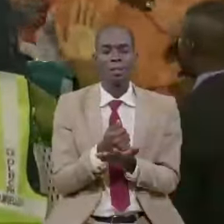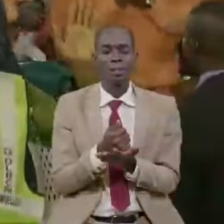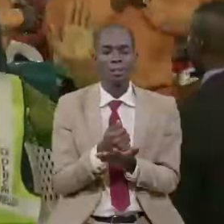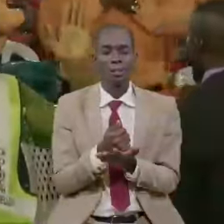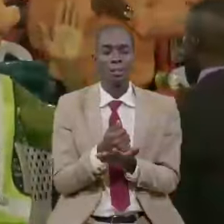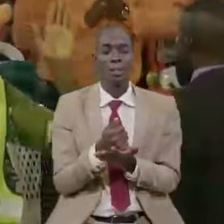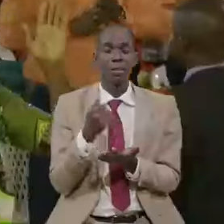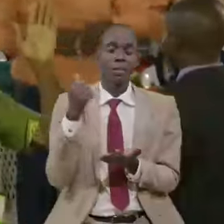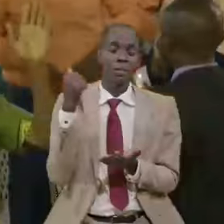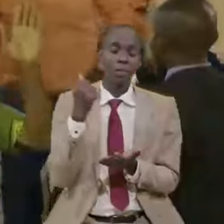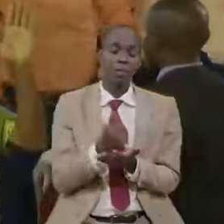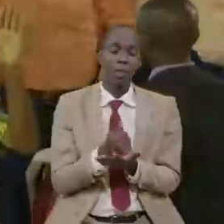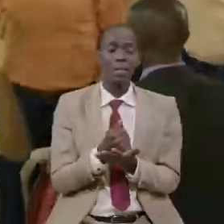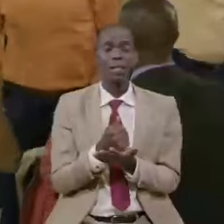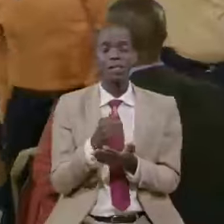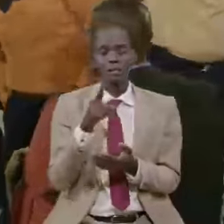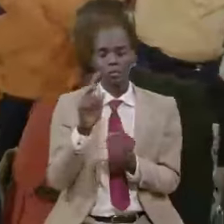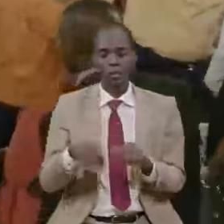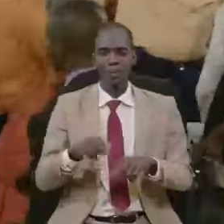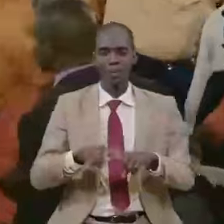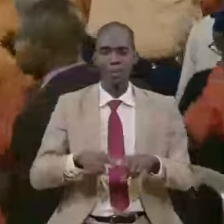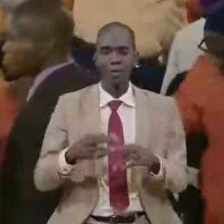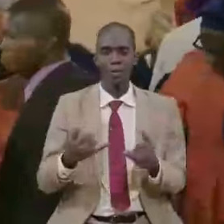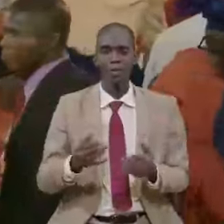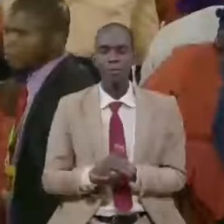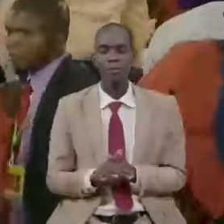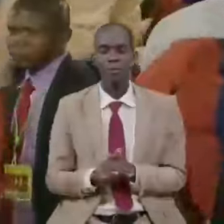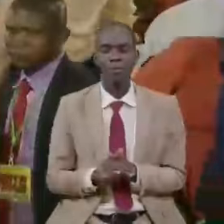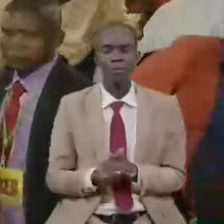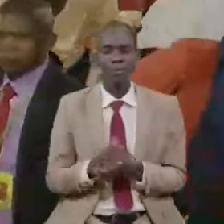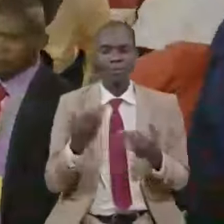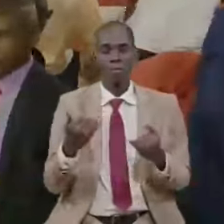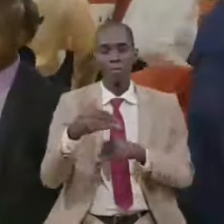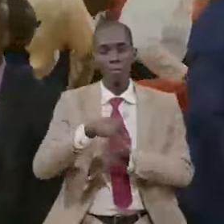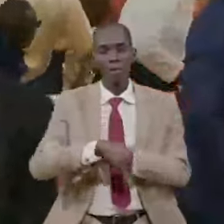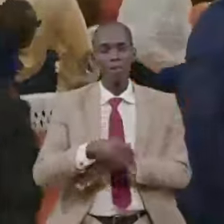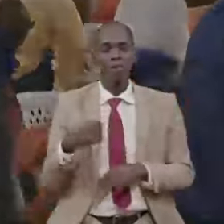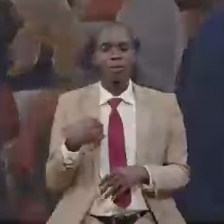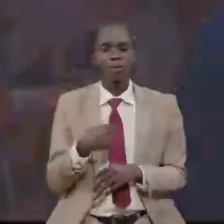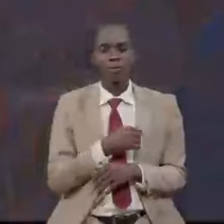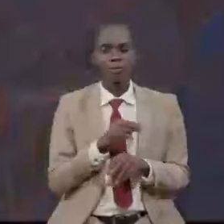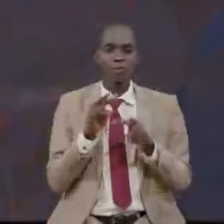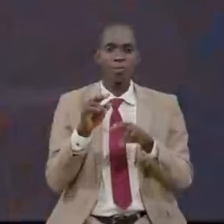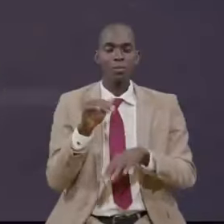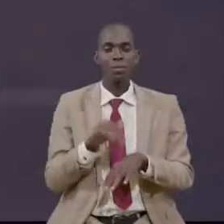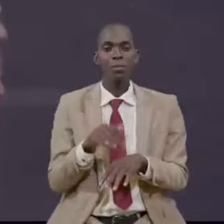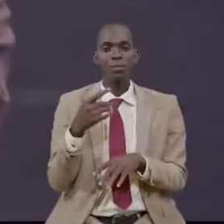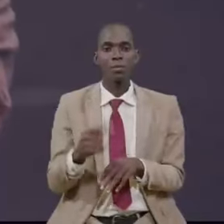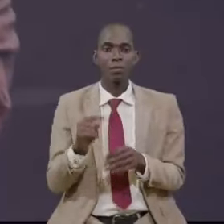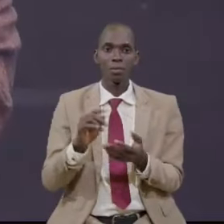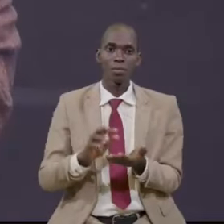Amen. You can sit down. Tonight we're looking at the glorious